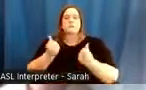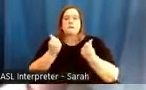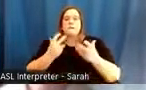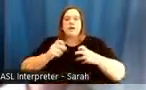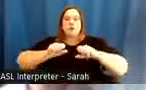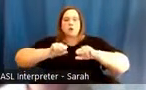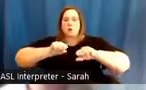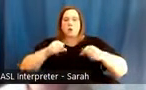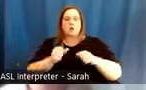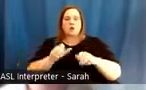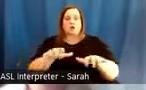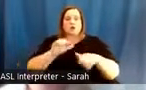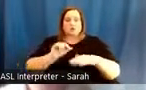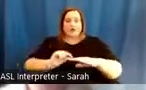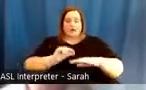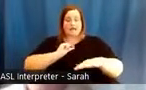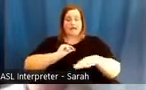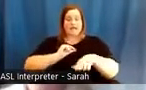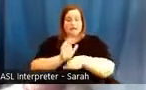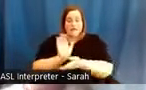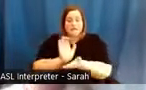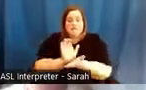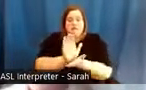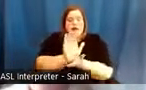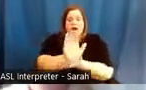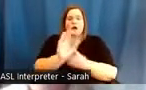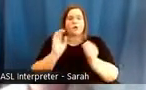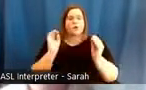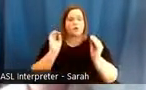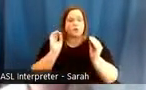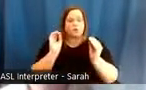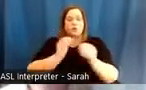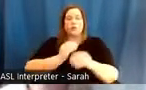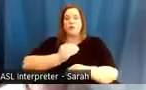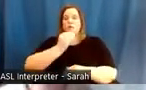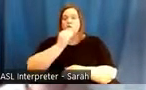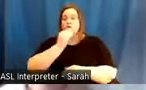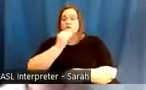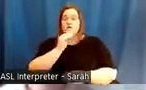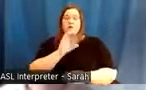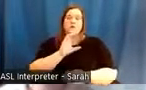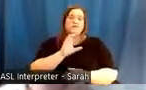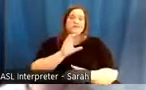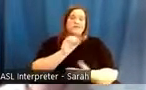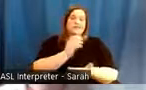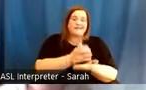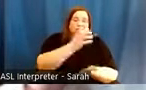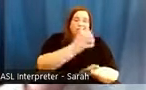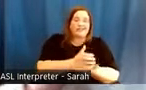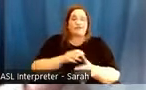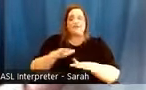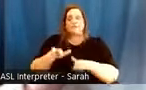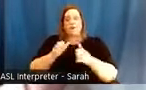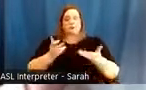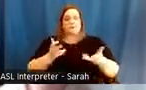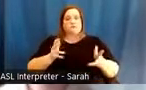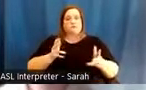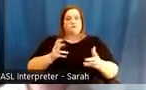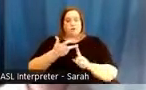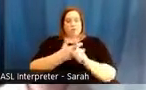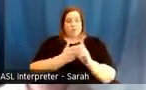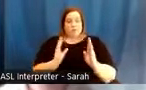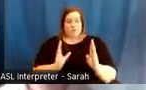driveway wasn't plowed. All the food was canned or frozen. This three-month period was